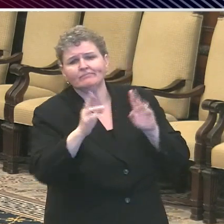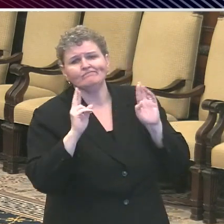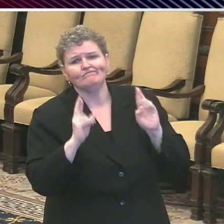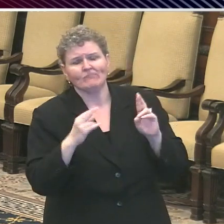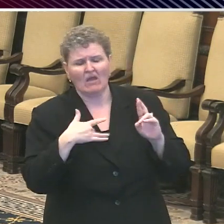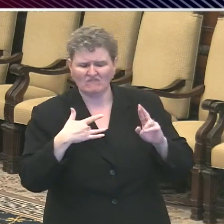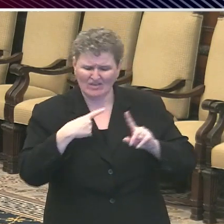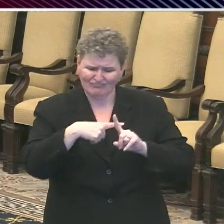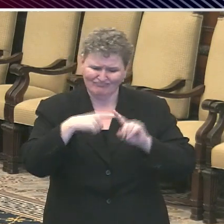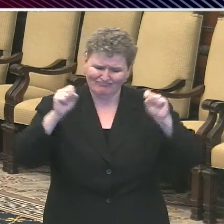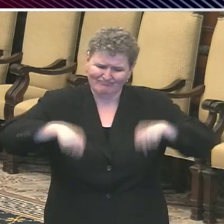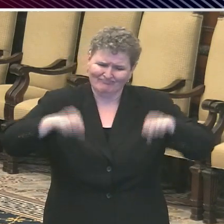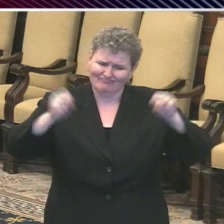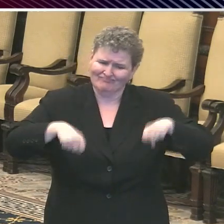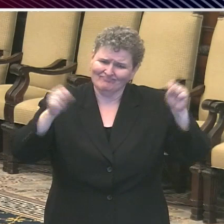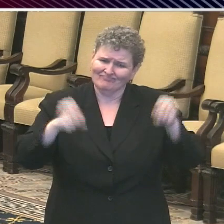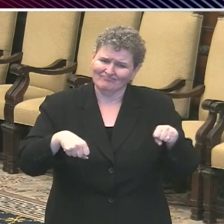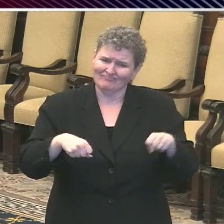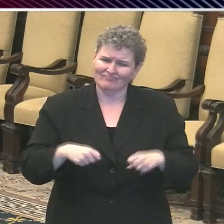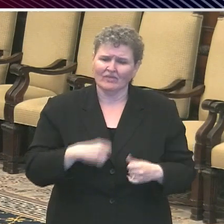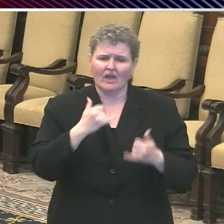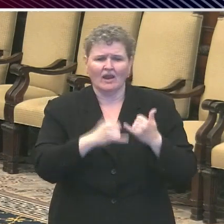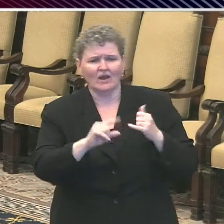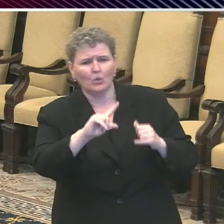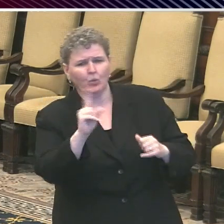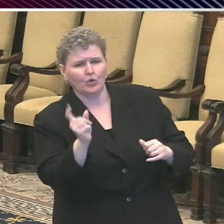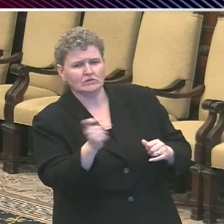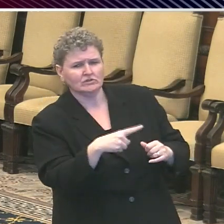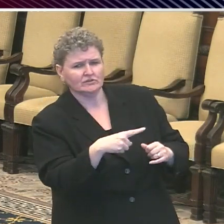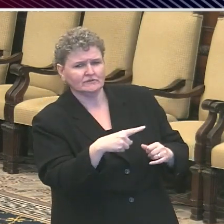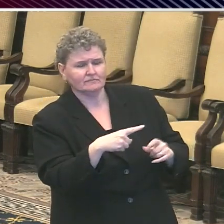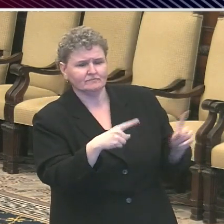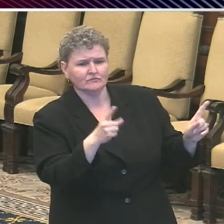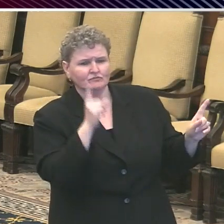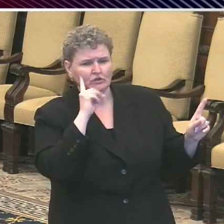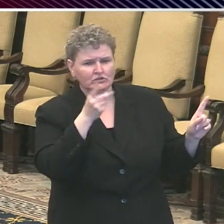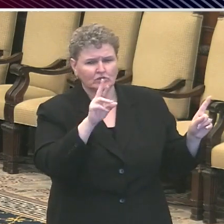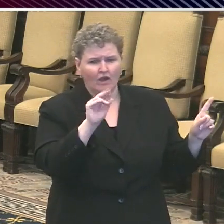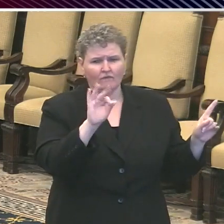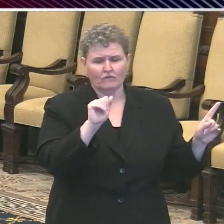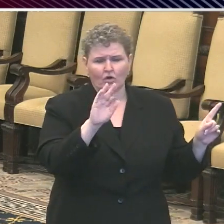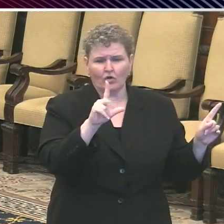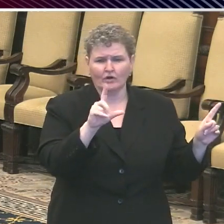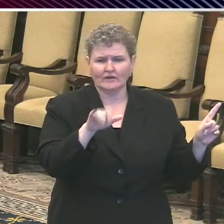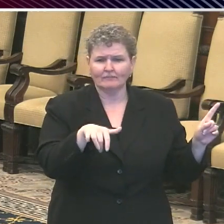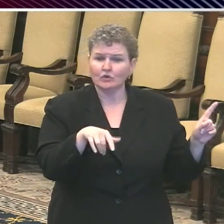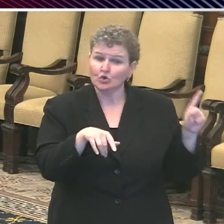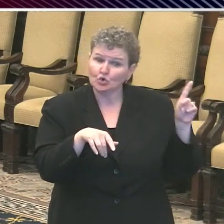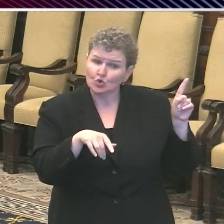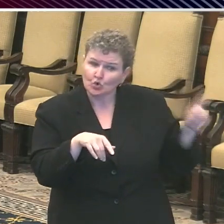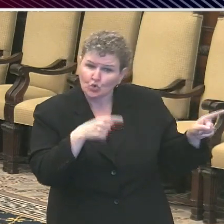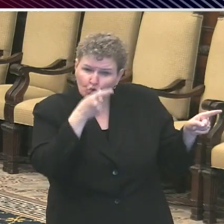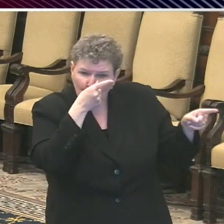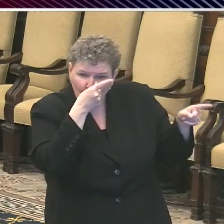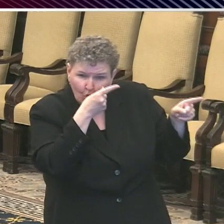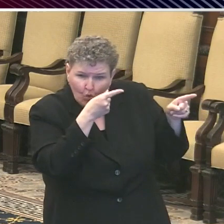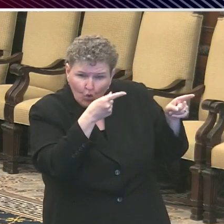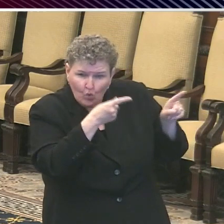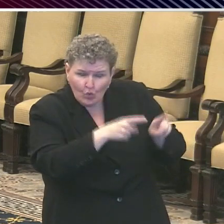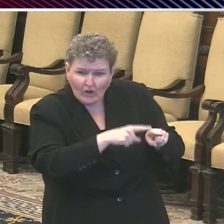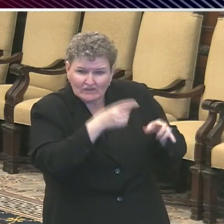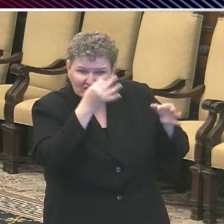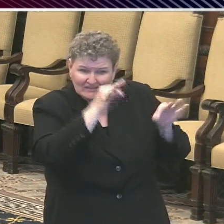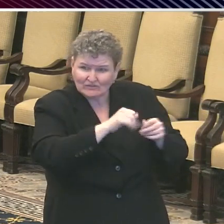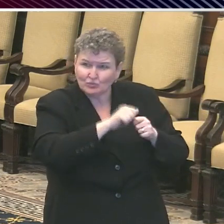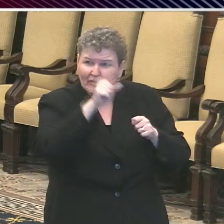Okay. And my last question is, Dr. Farley, do you agree with the governor's decision